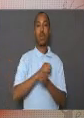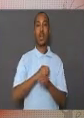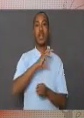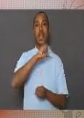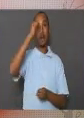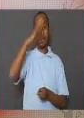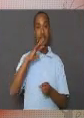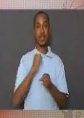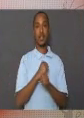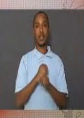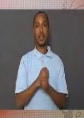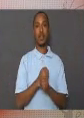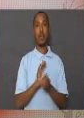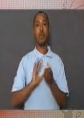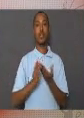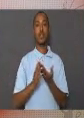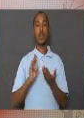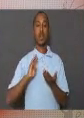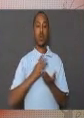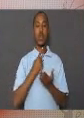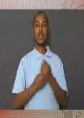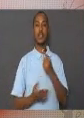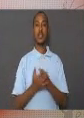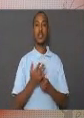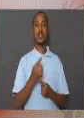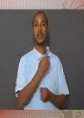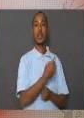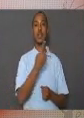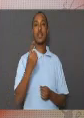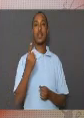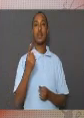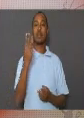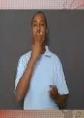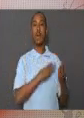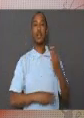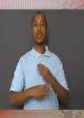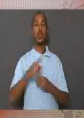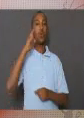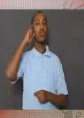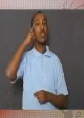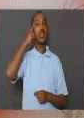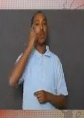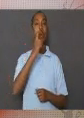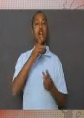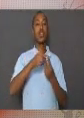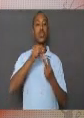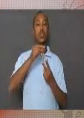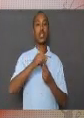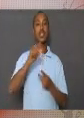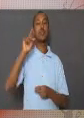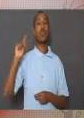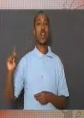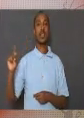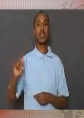about organic and synthetic options, and we discussed some factors that need to